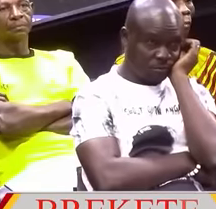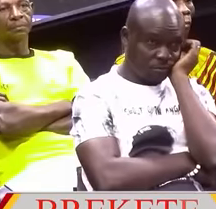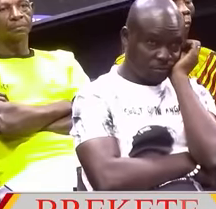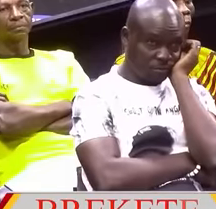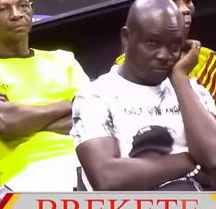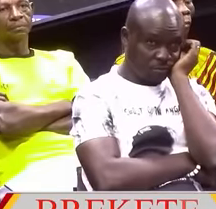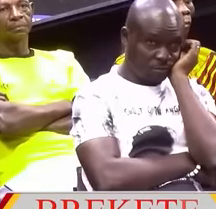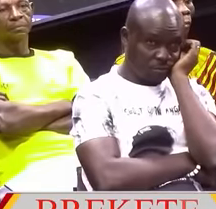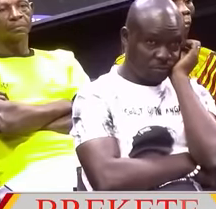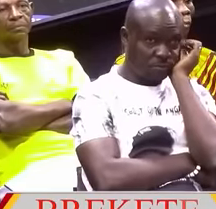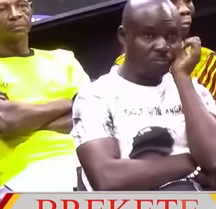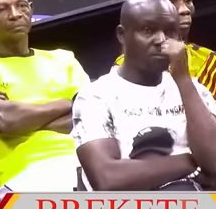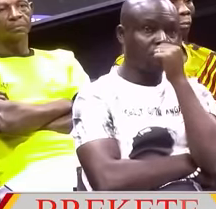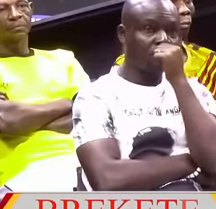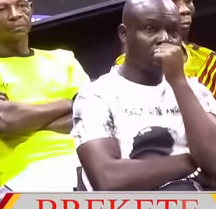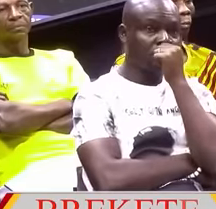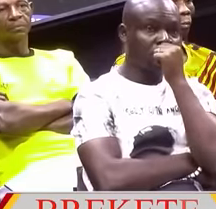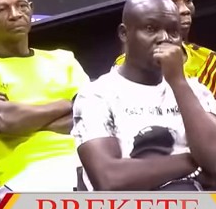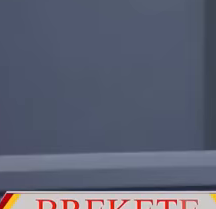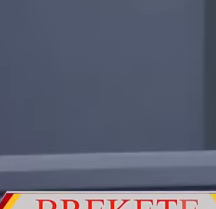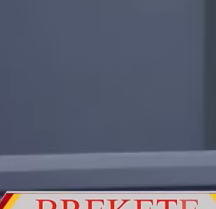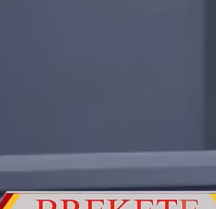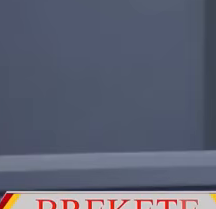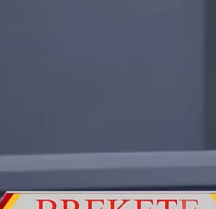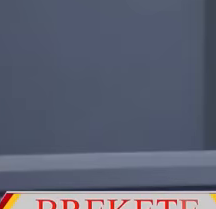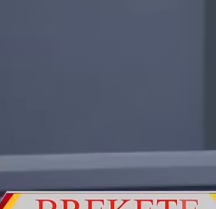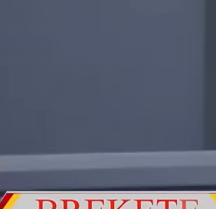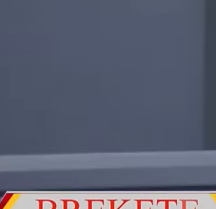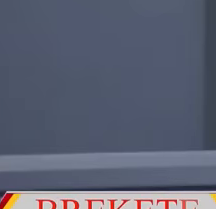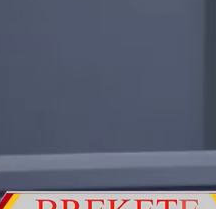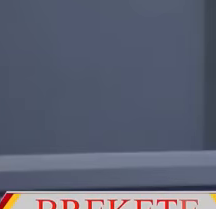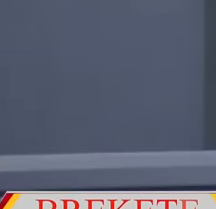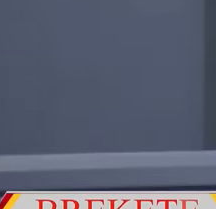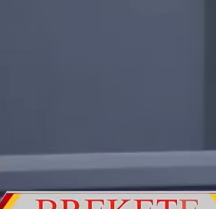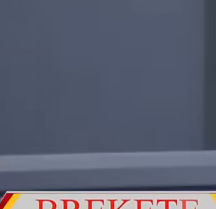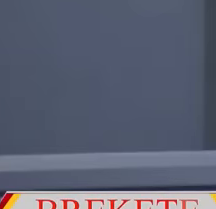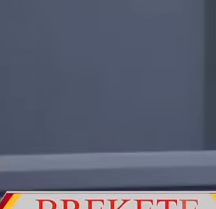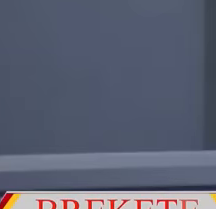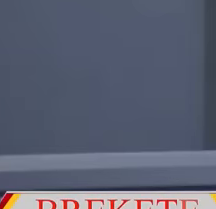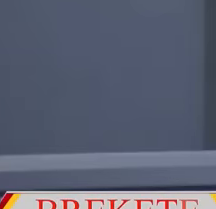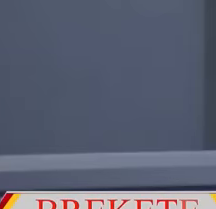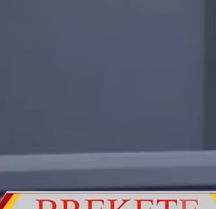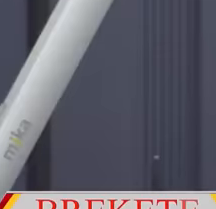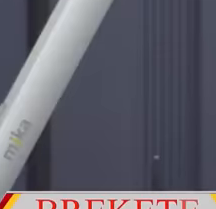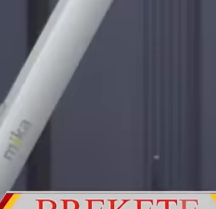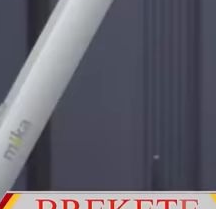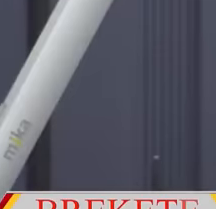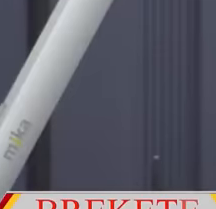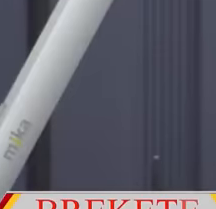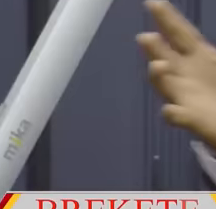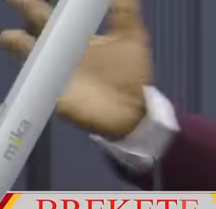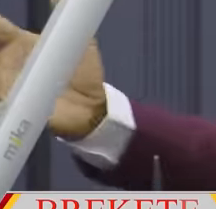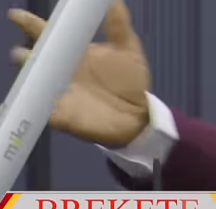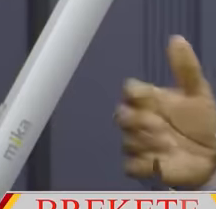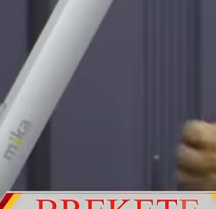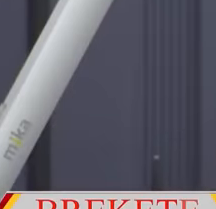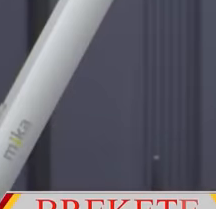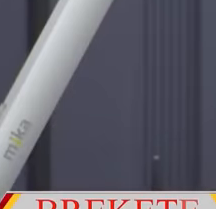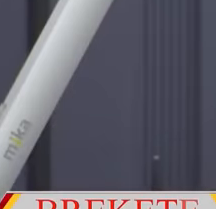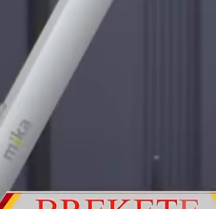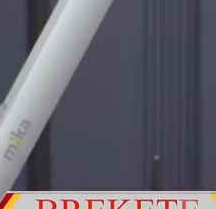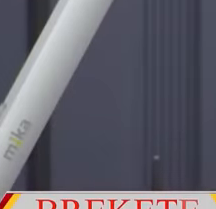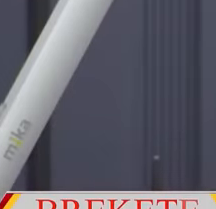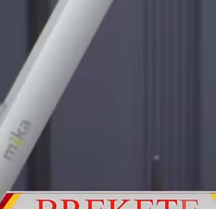in decisions, they only favor a few. Because the mind is not